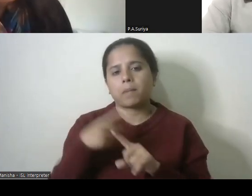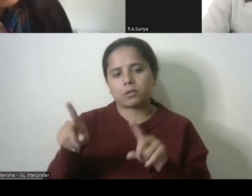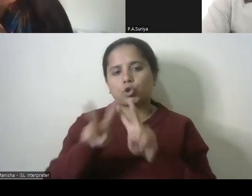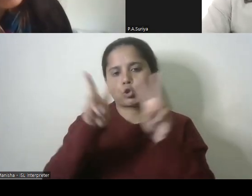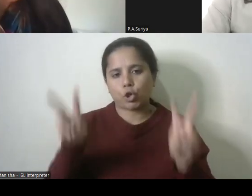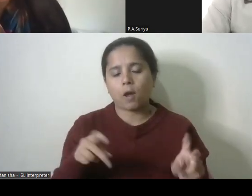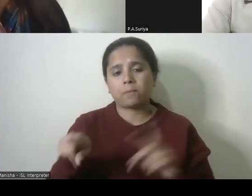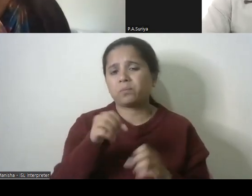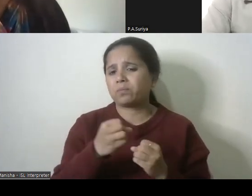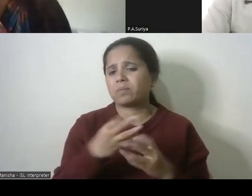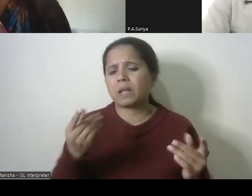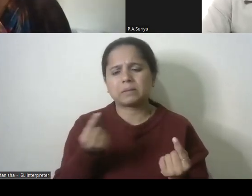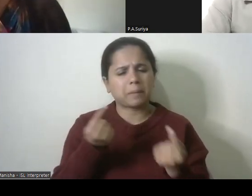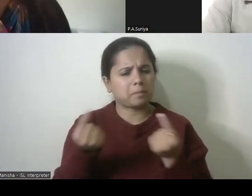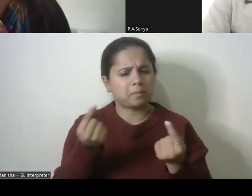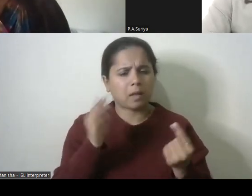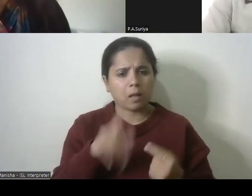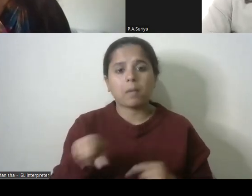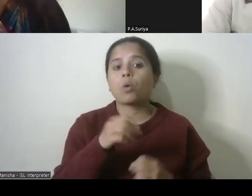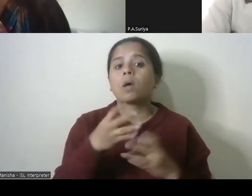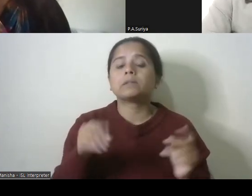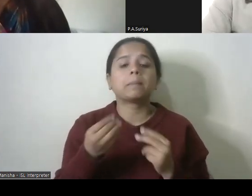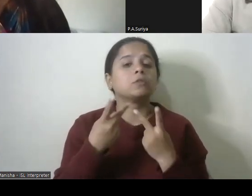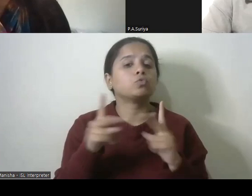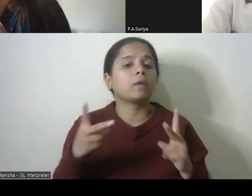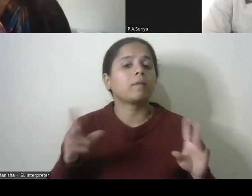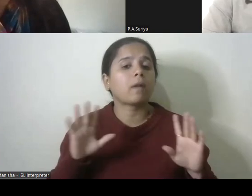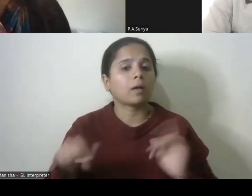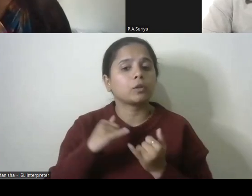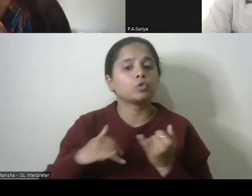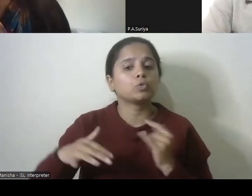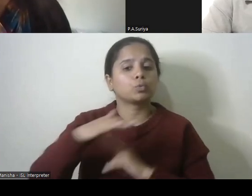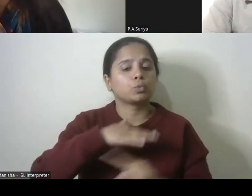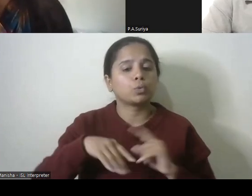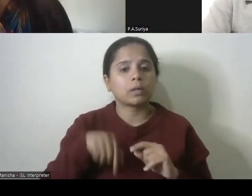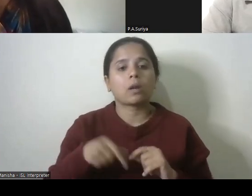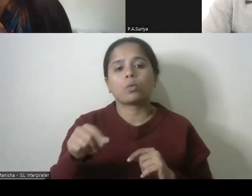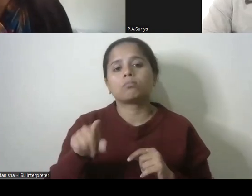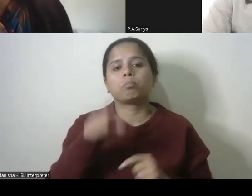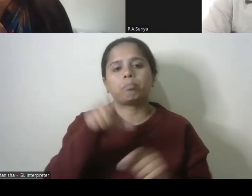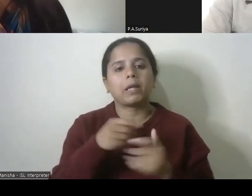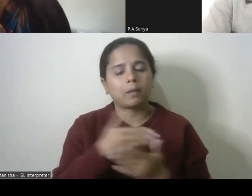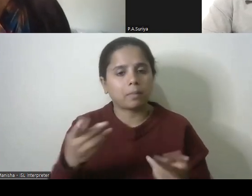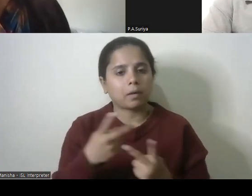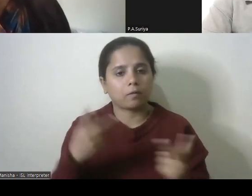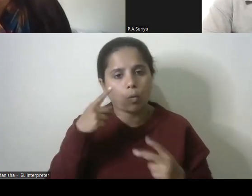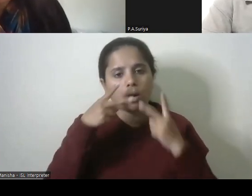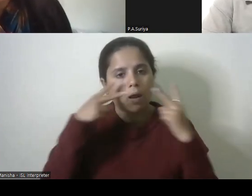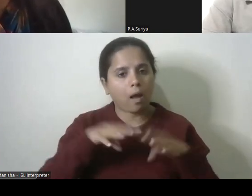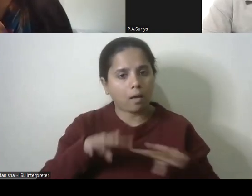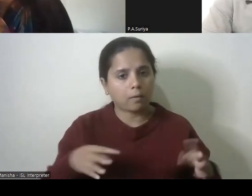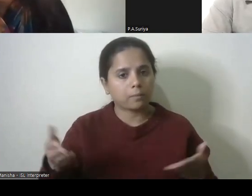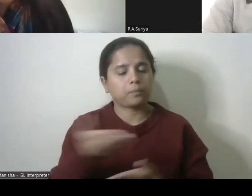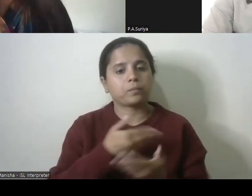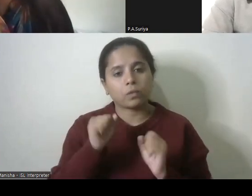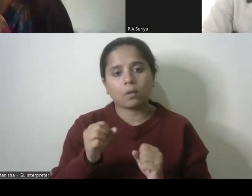Nepali context has many similarities, but also a lot of differences. You know, the situation of Janajatis to Adivasis, the